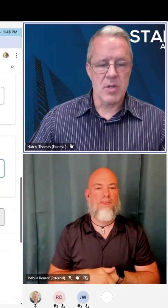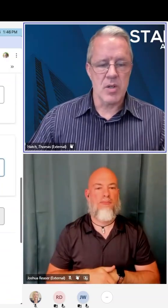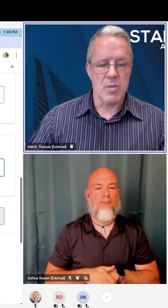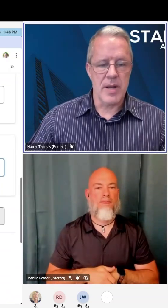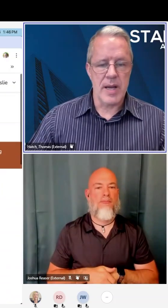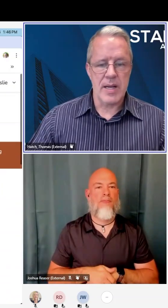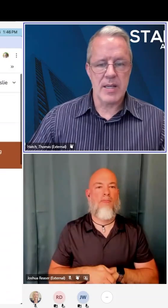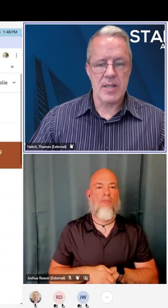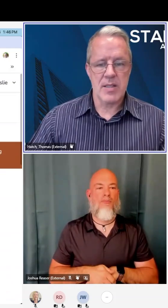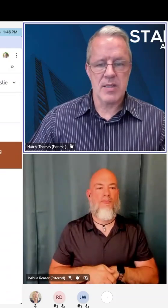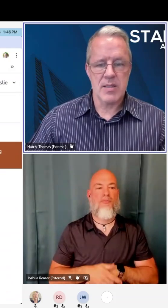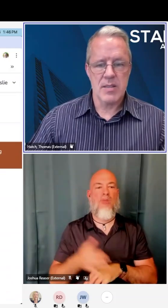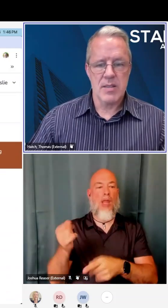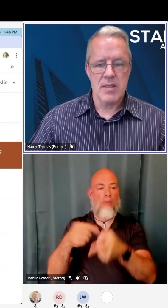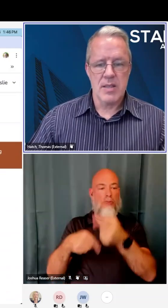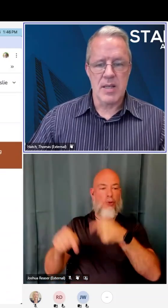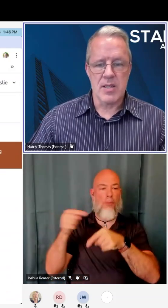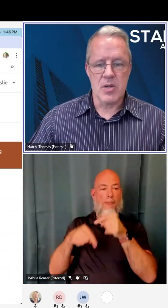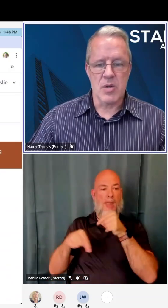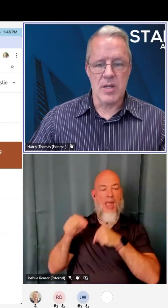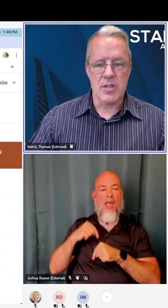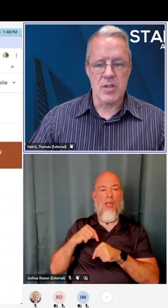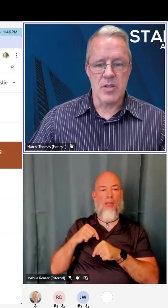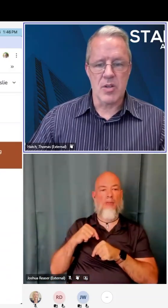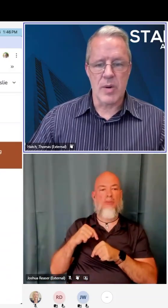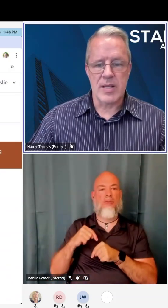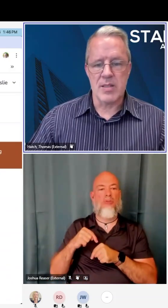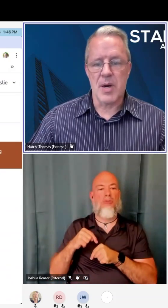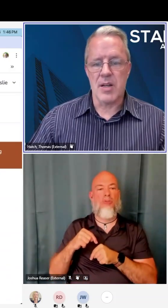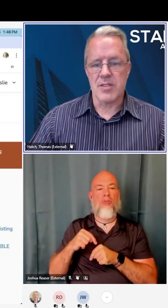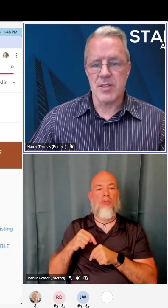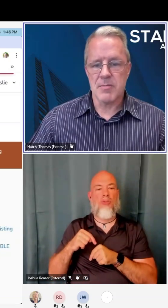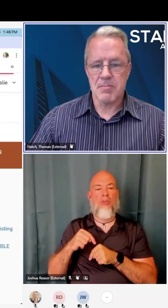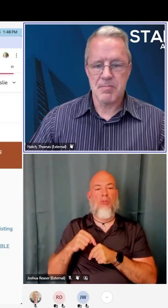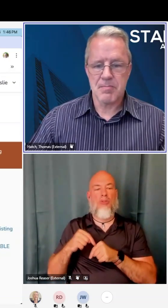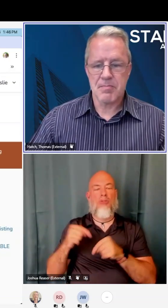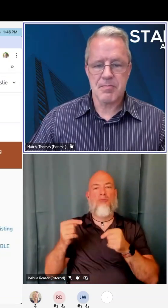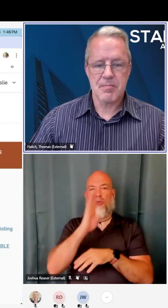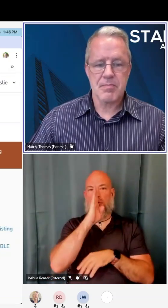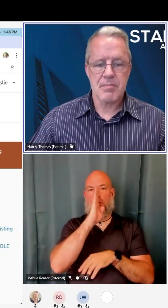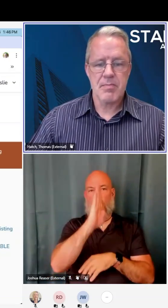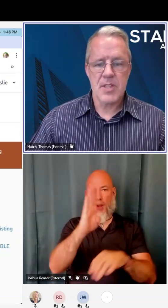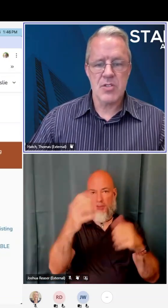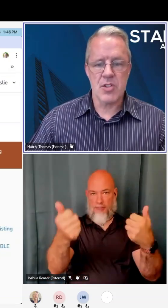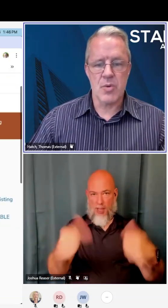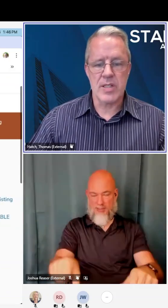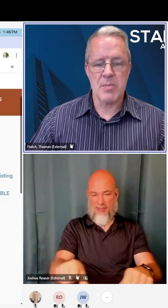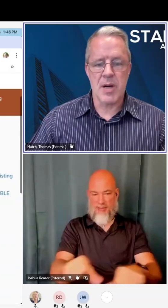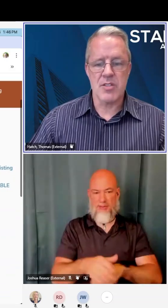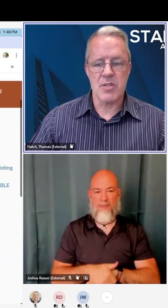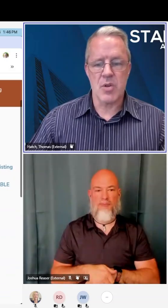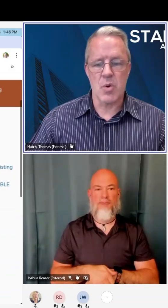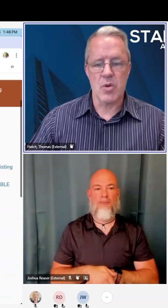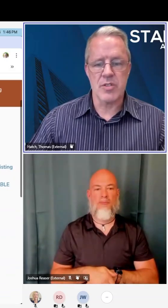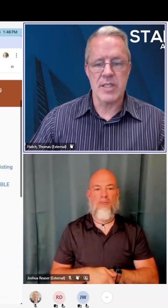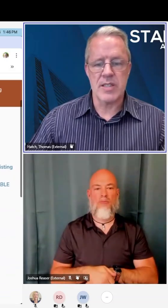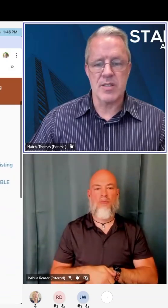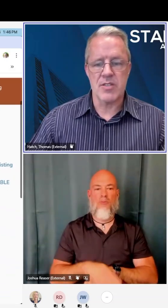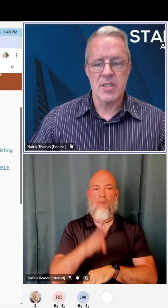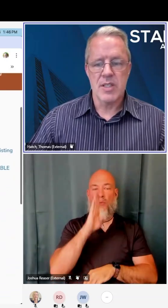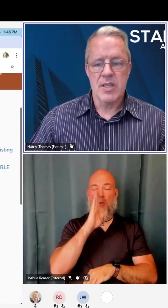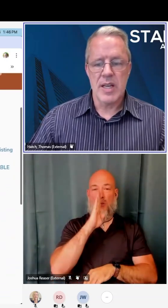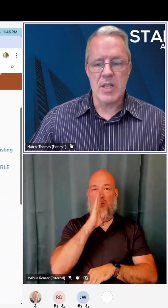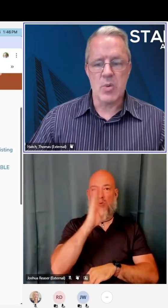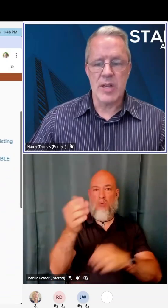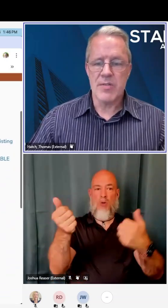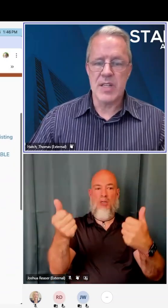Instead, I will go back and go under direct deposit. So direct deposit, of course,